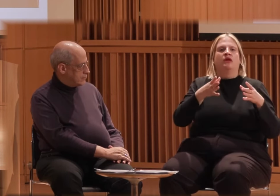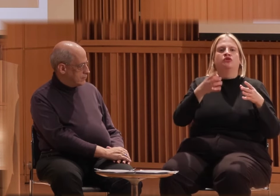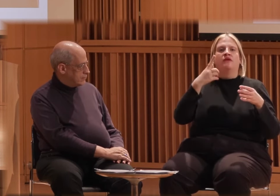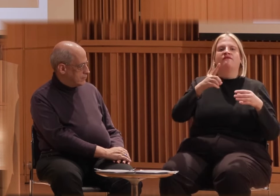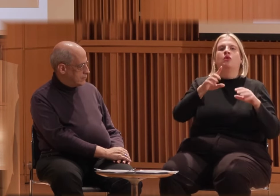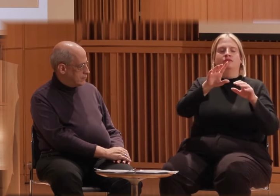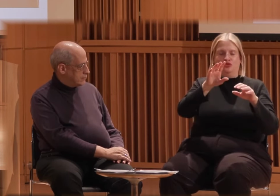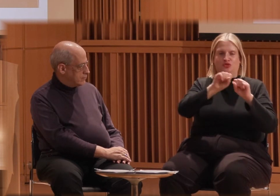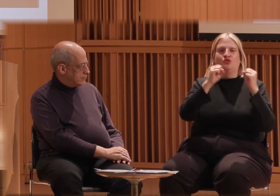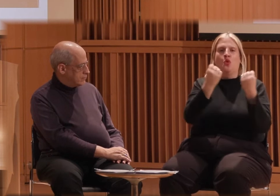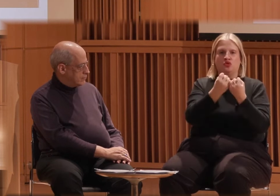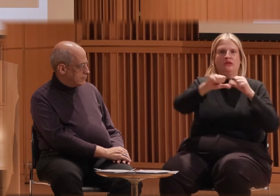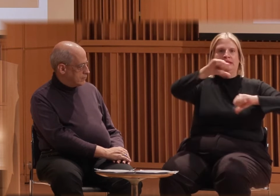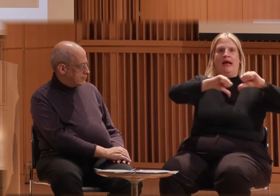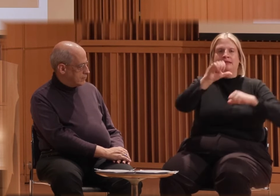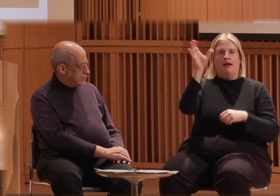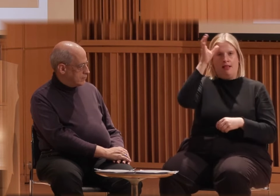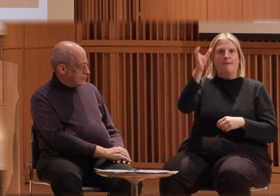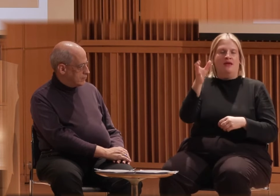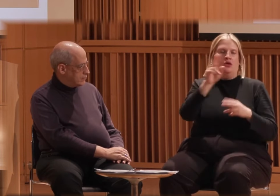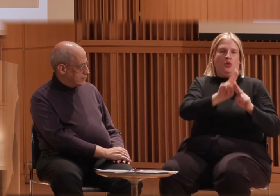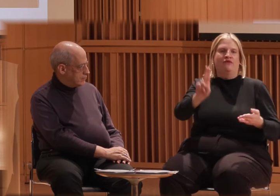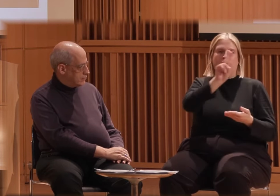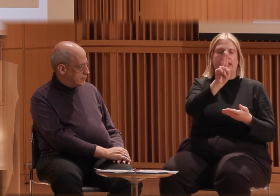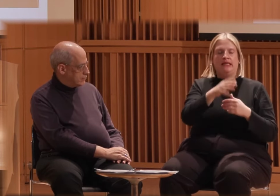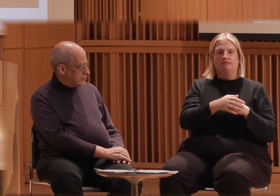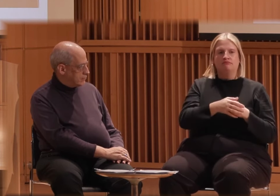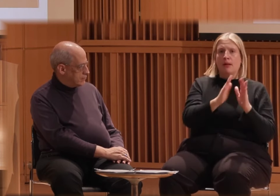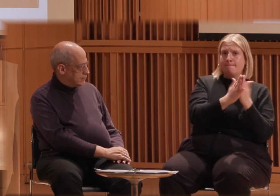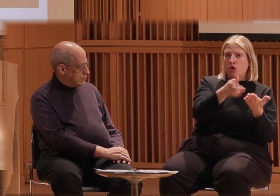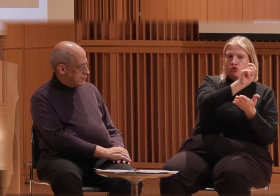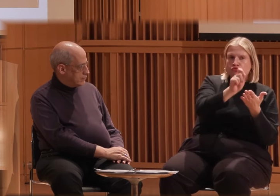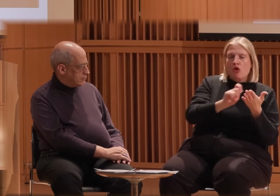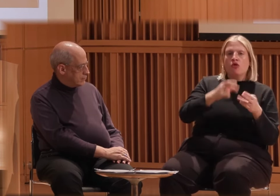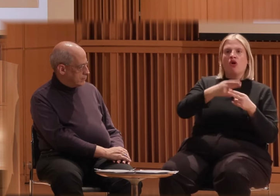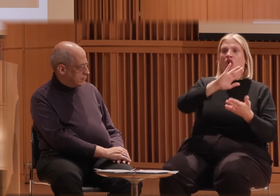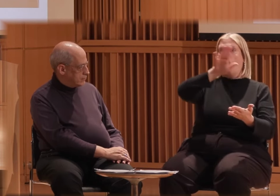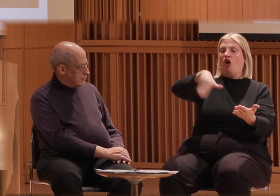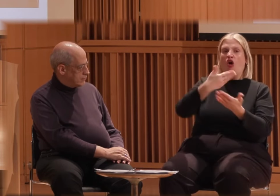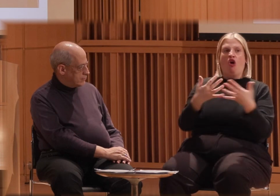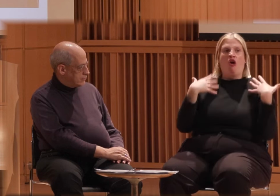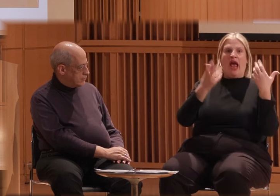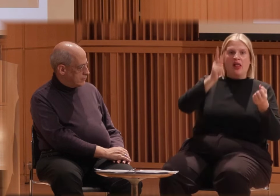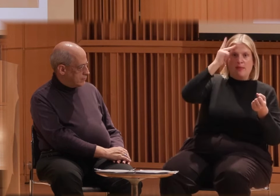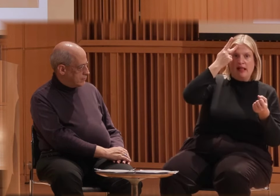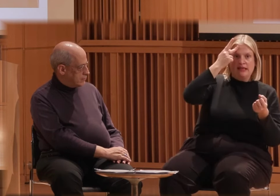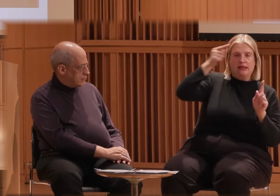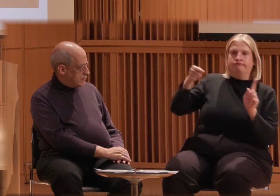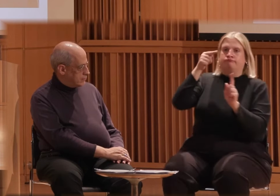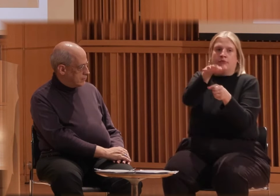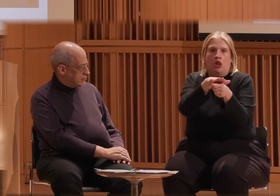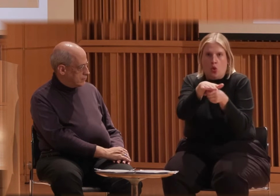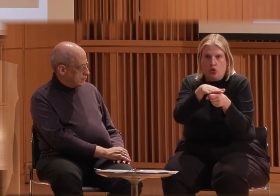Sciences at Columbia University. He is the author of a book called All Health Politics is Local,